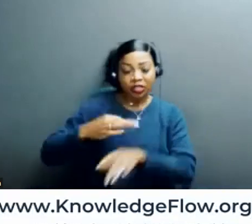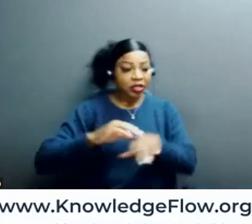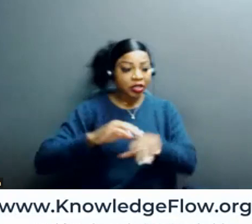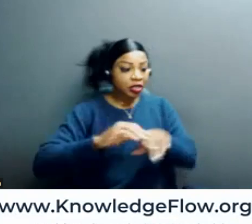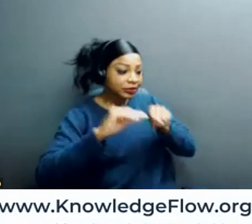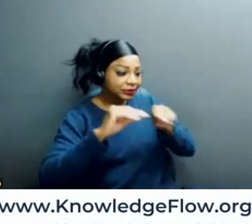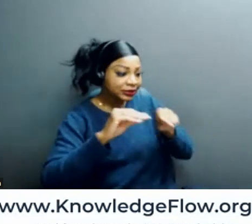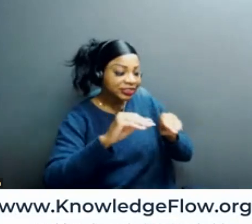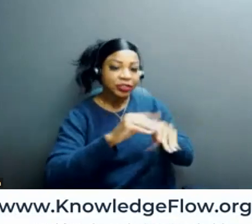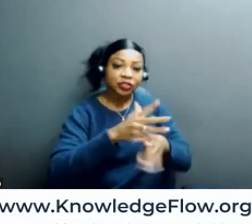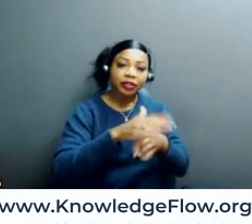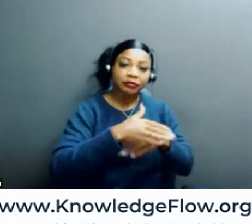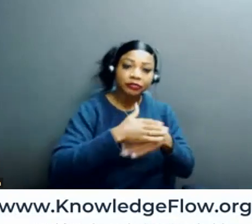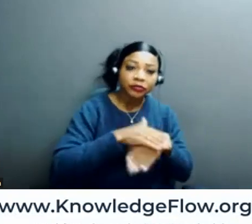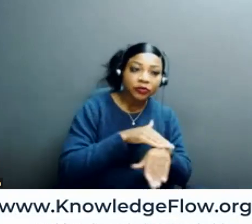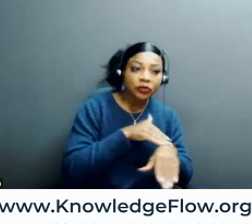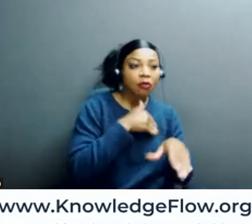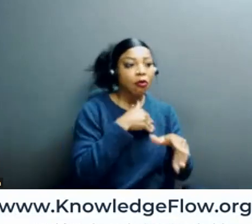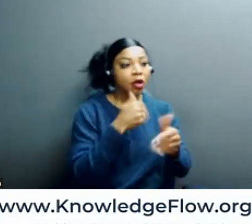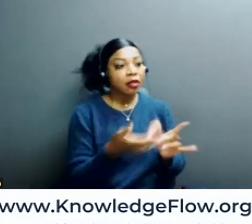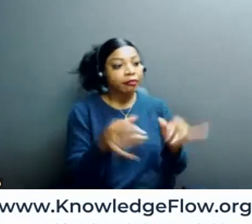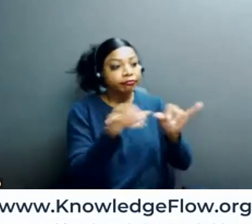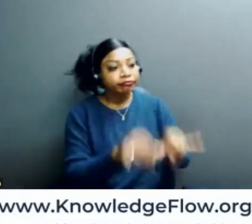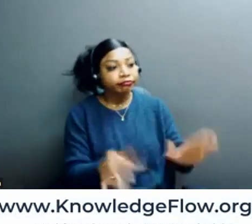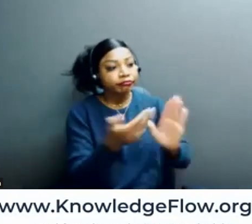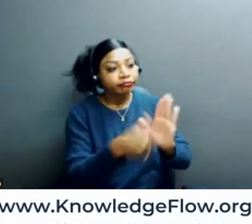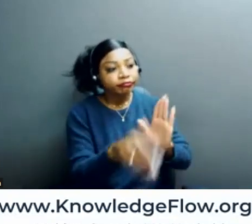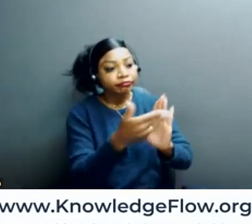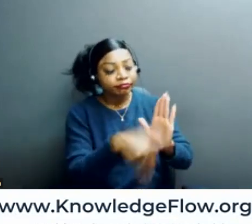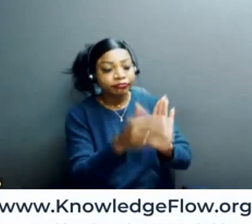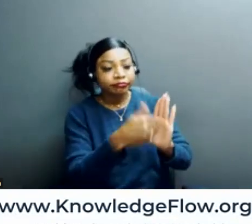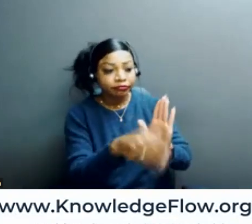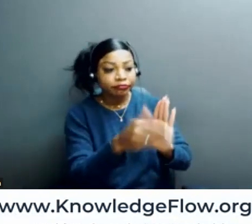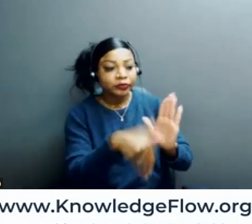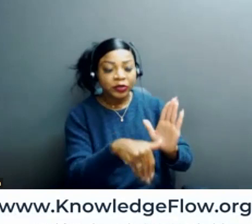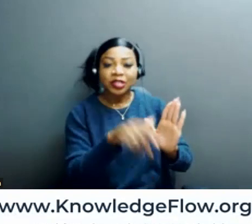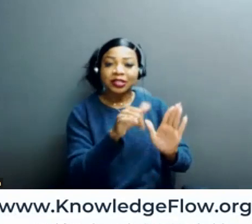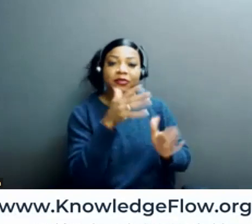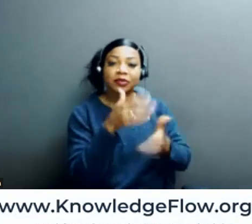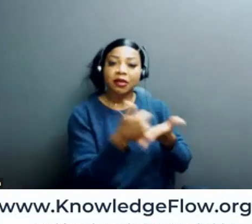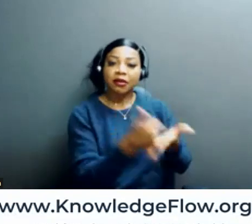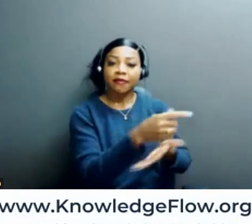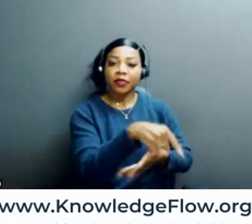and with lots of repetition and this contributed to building older adults confidence